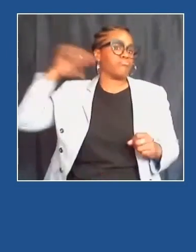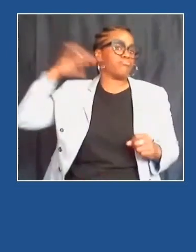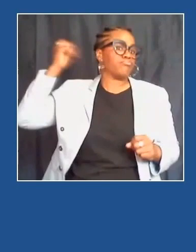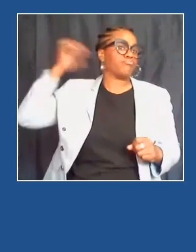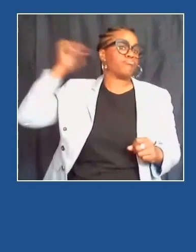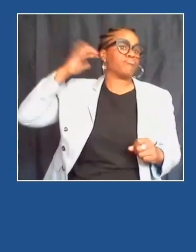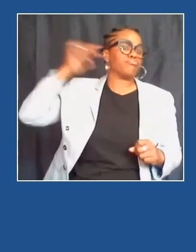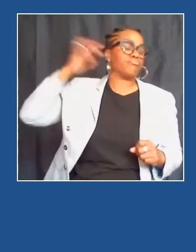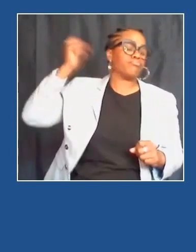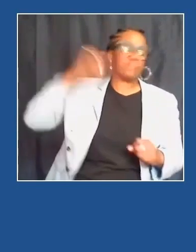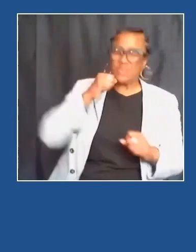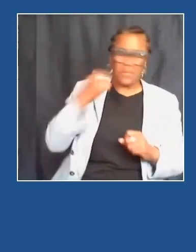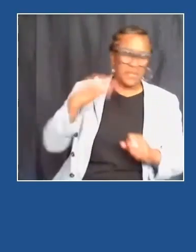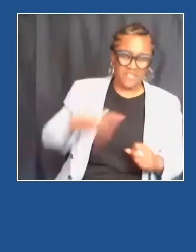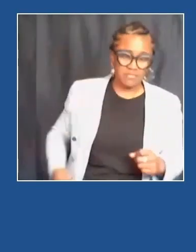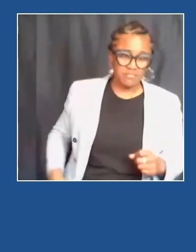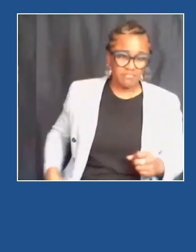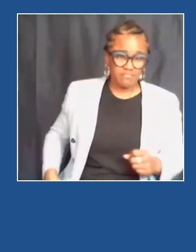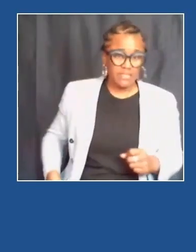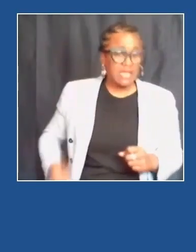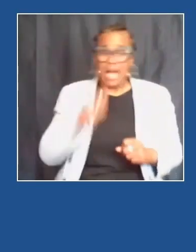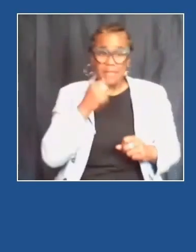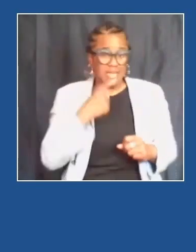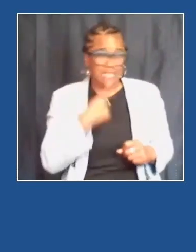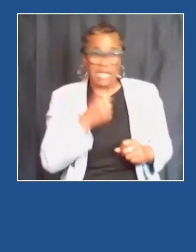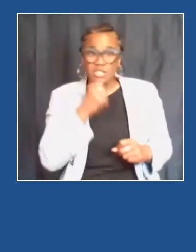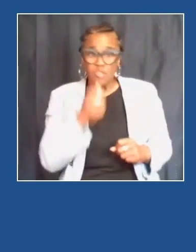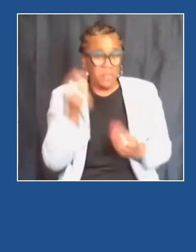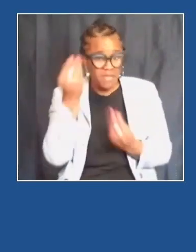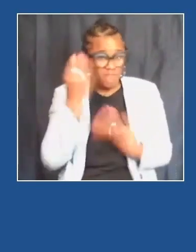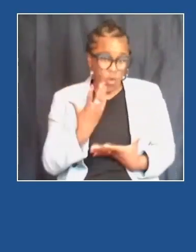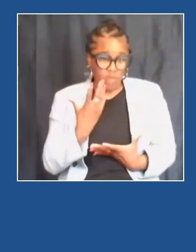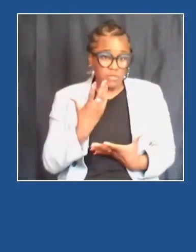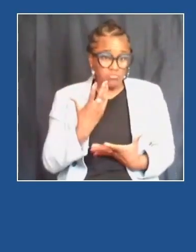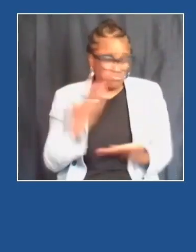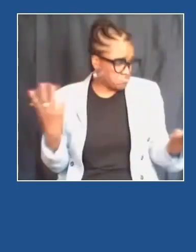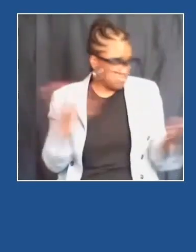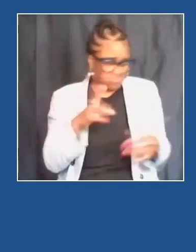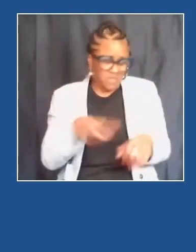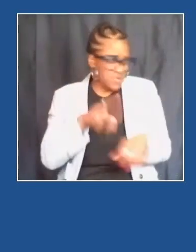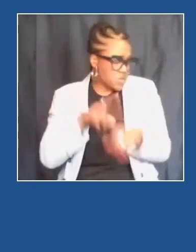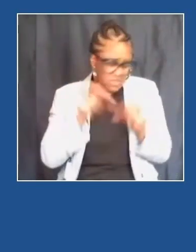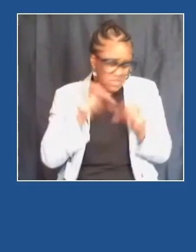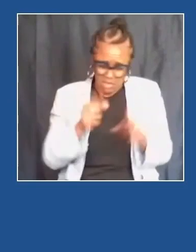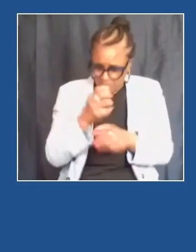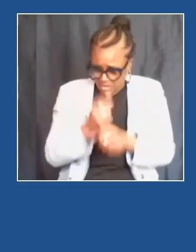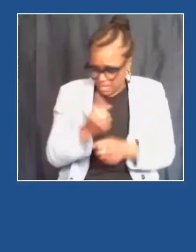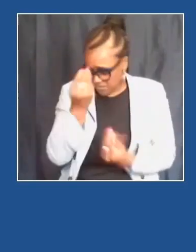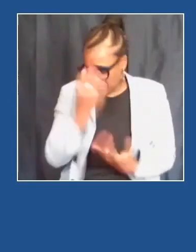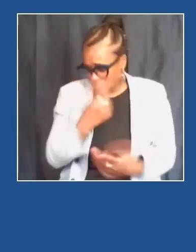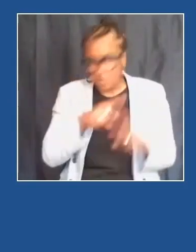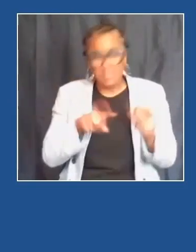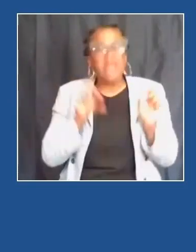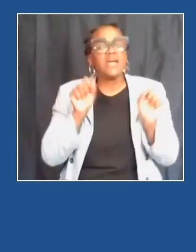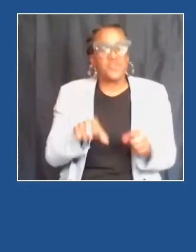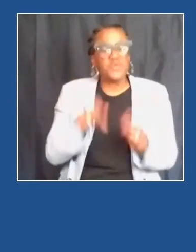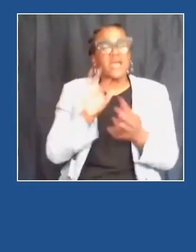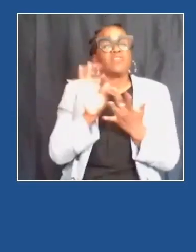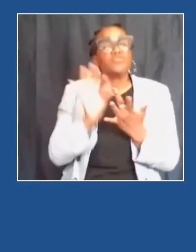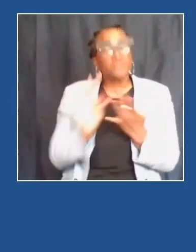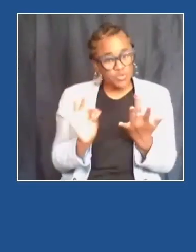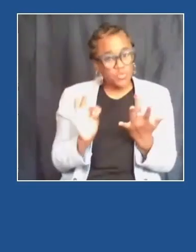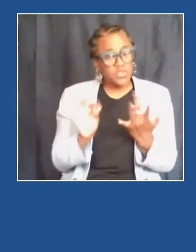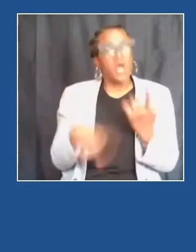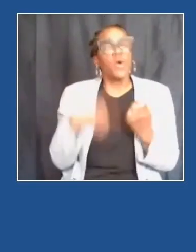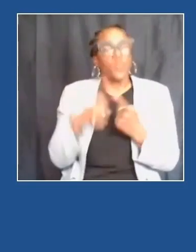those things. I'm not suggesting to not be informed. In fact, of course, one can be informed, but one can choose